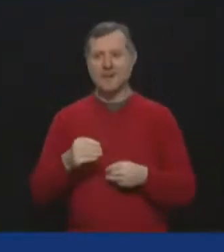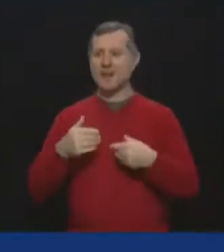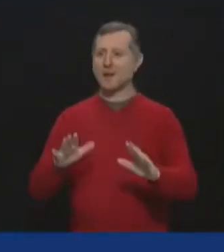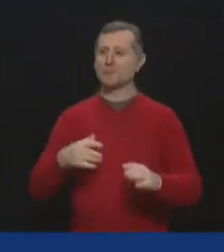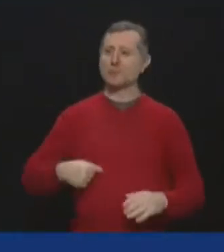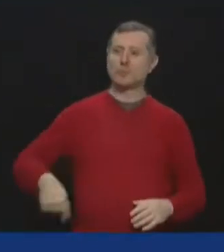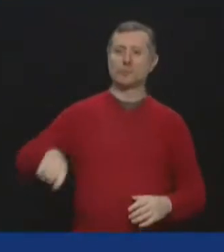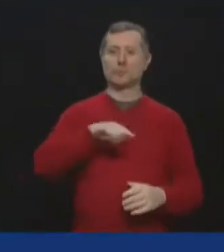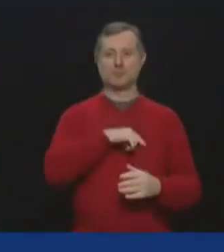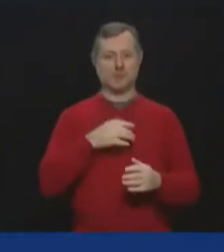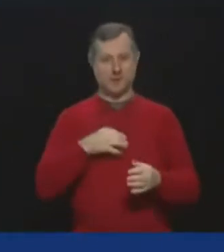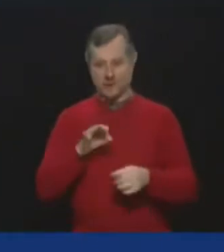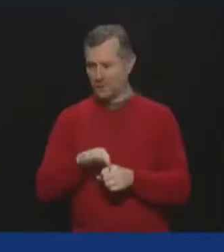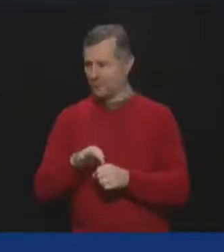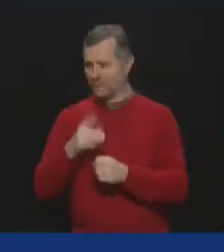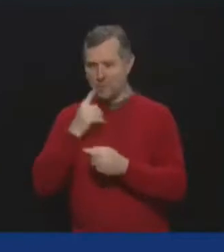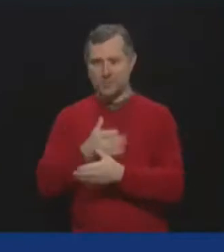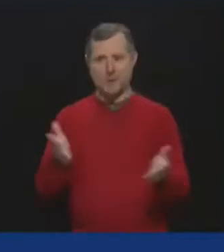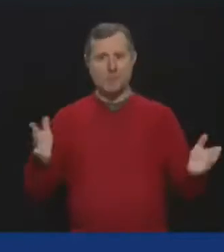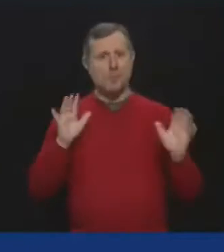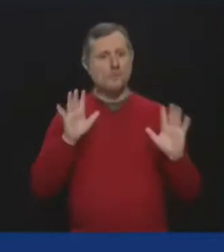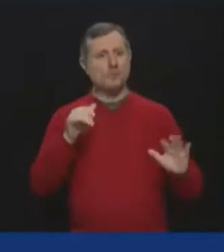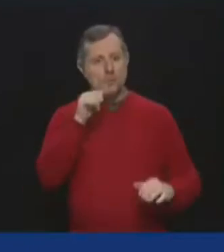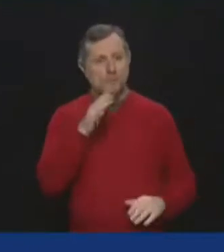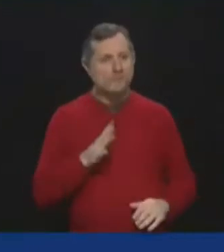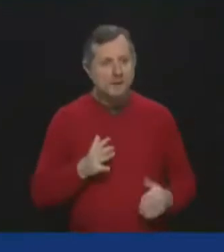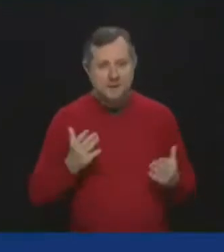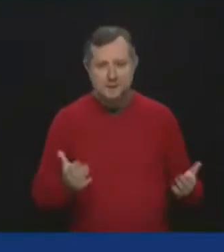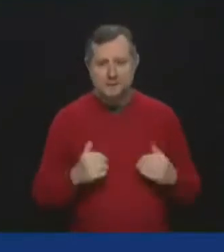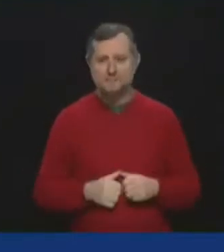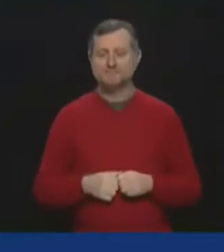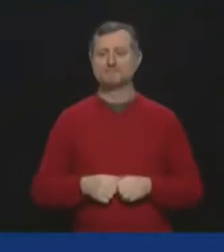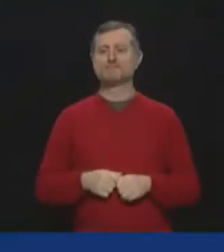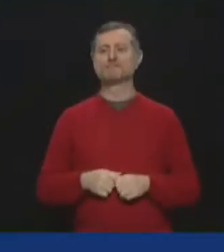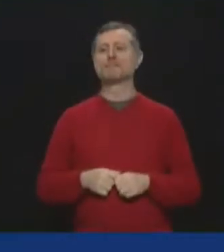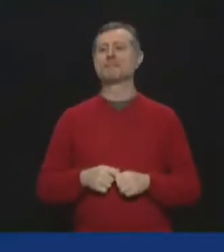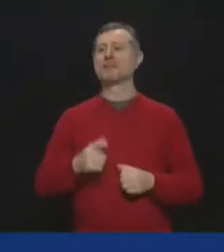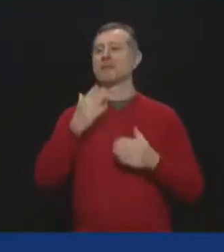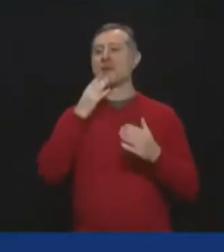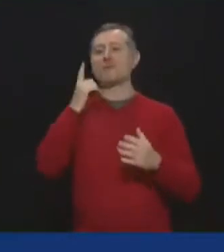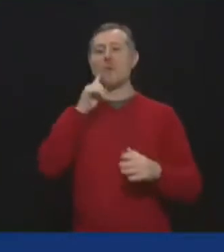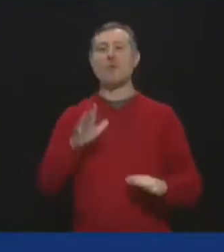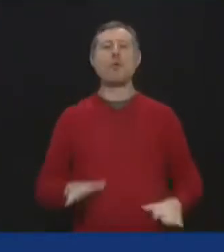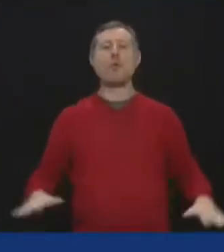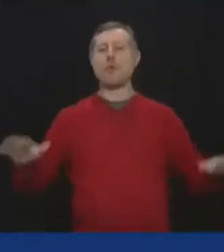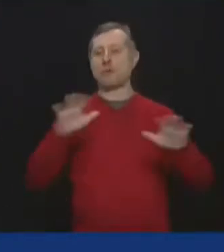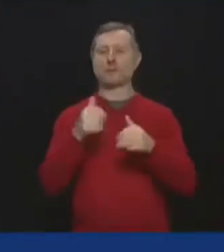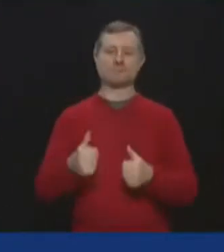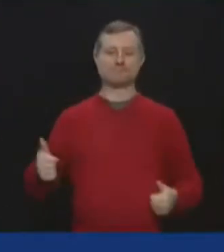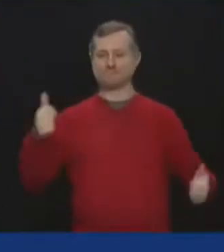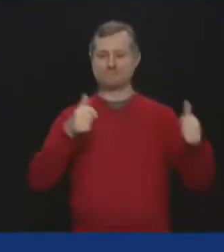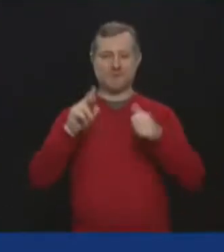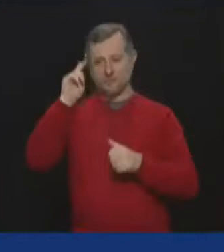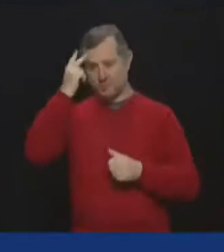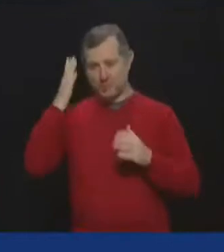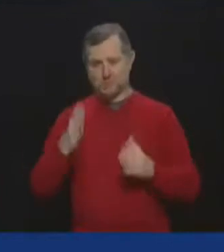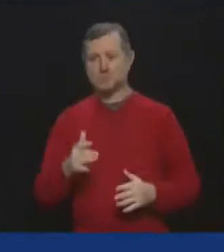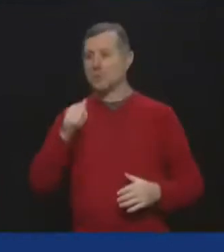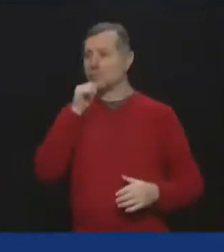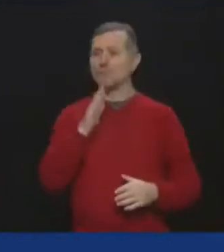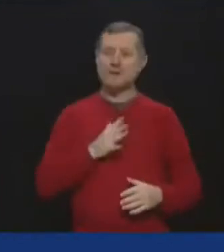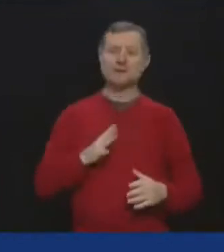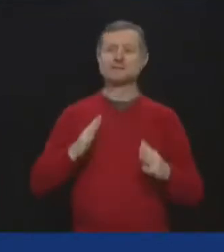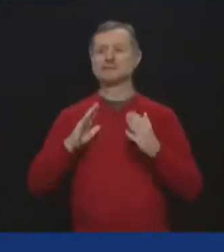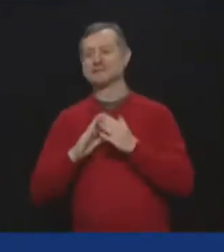elect these extraordinary women. And I have to mention, thank you to all the electeds, all the women on the city, state,